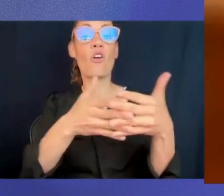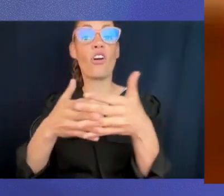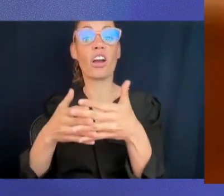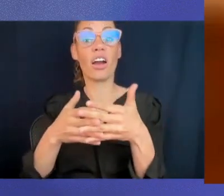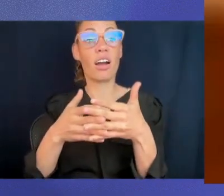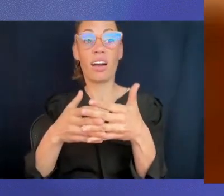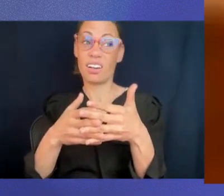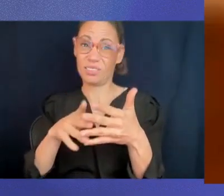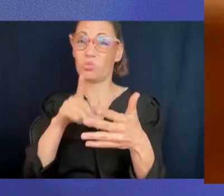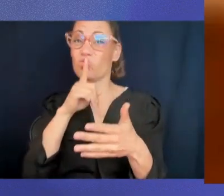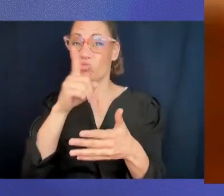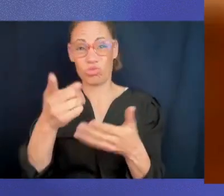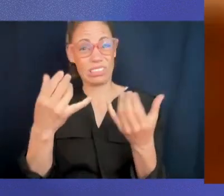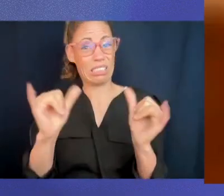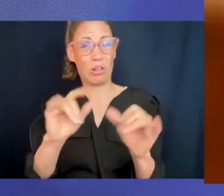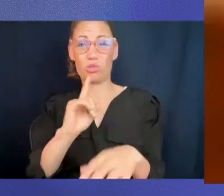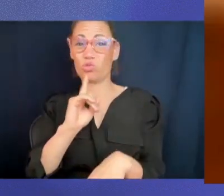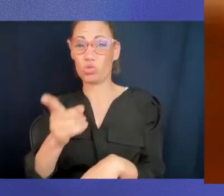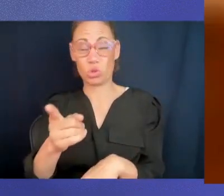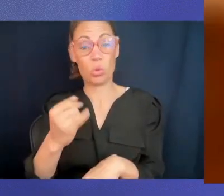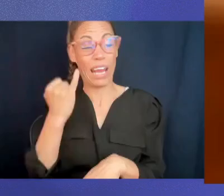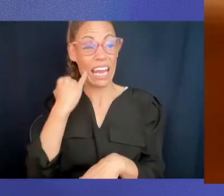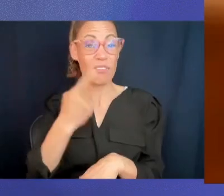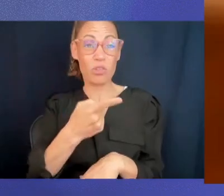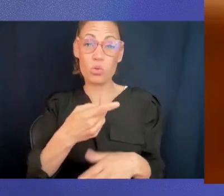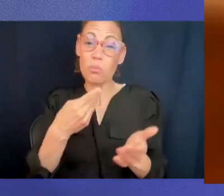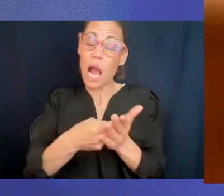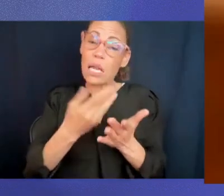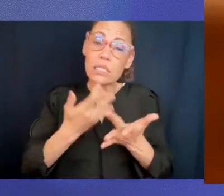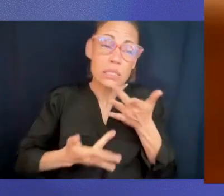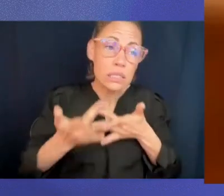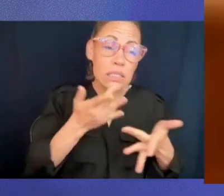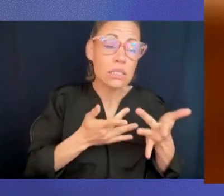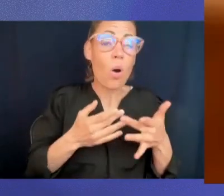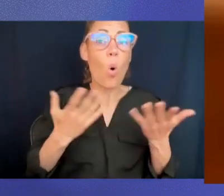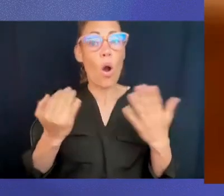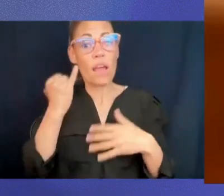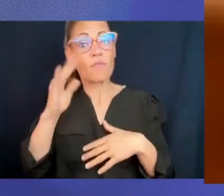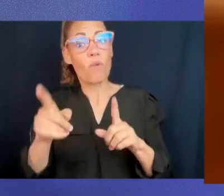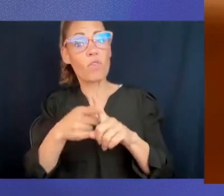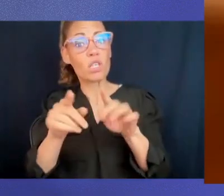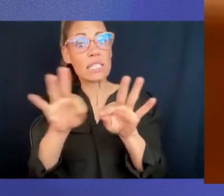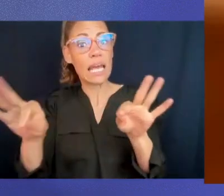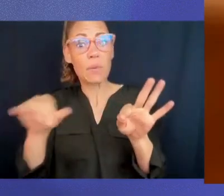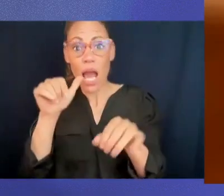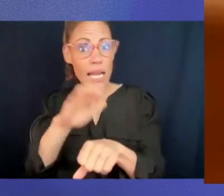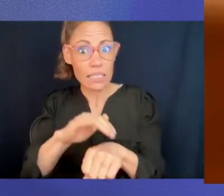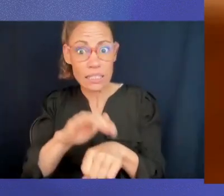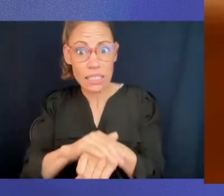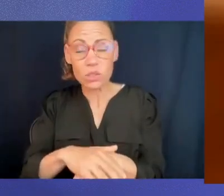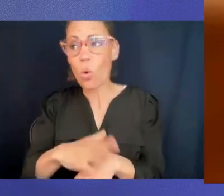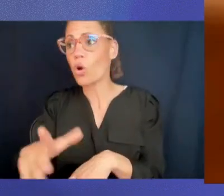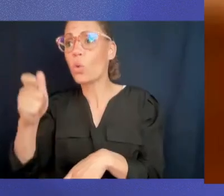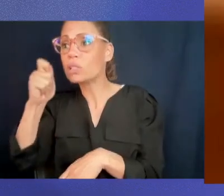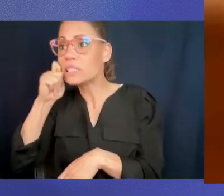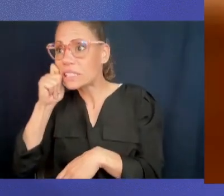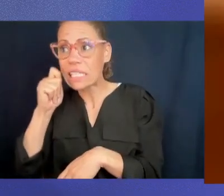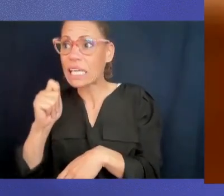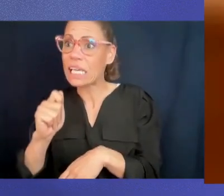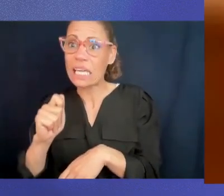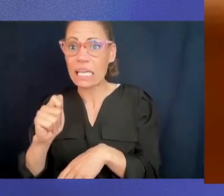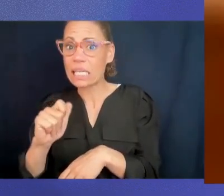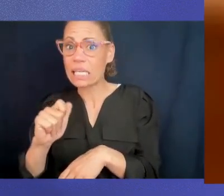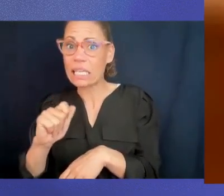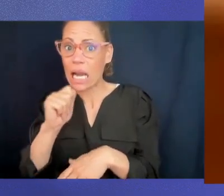domain, if your wallet is thin, or your first language is not English, or your skin is dark,